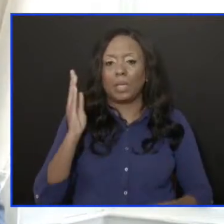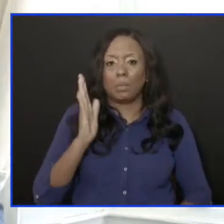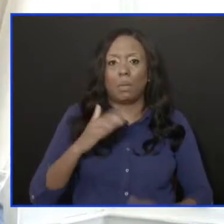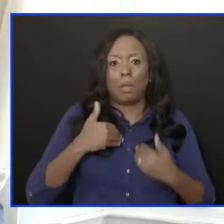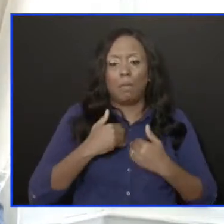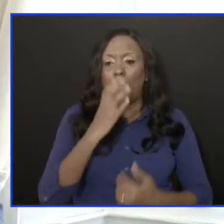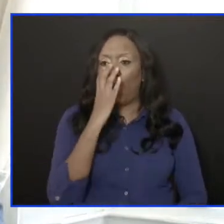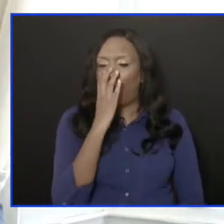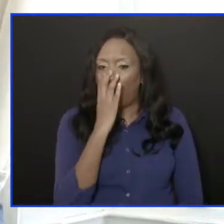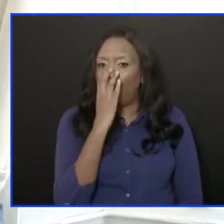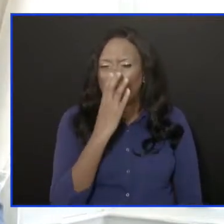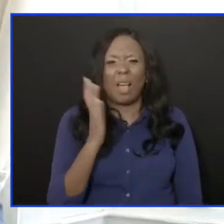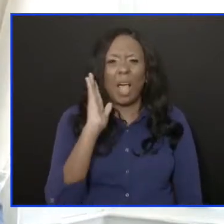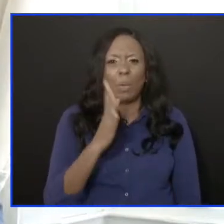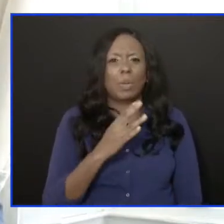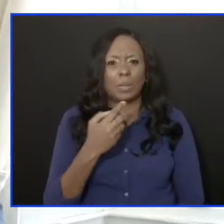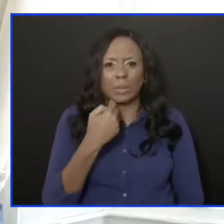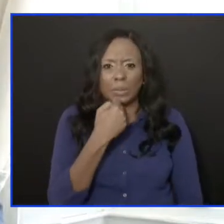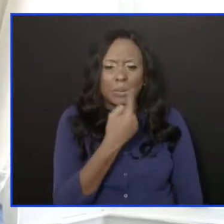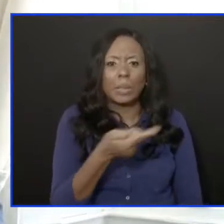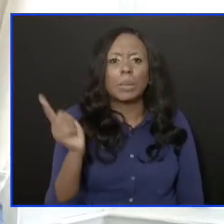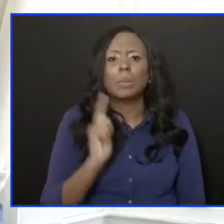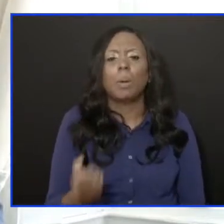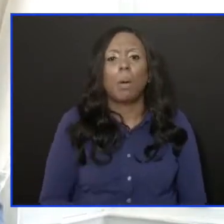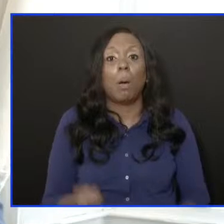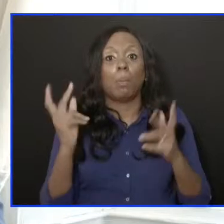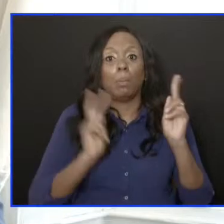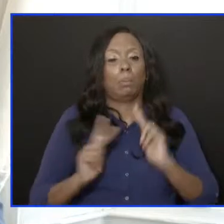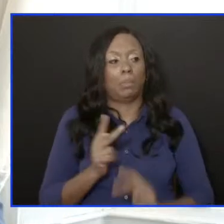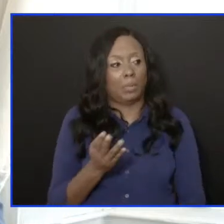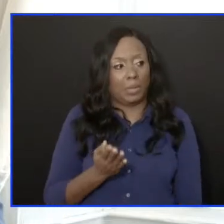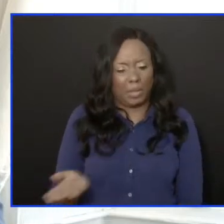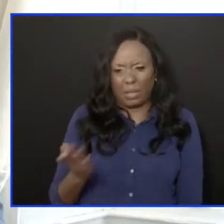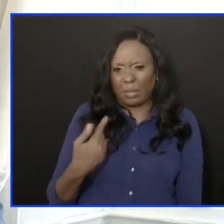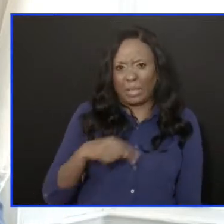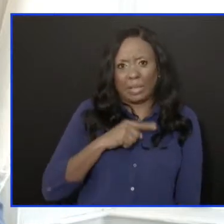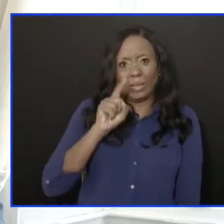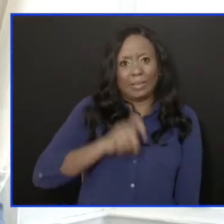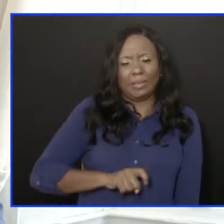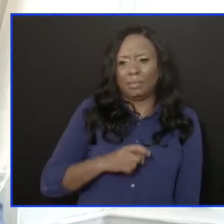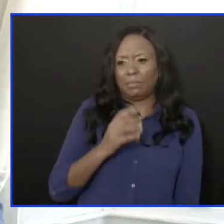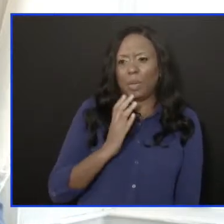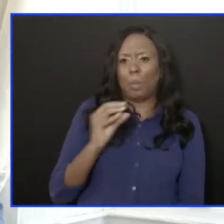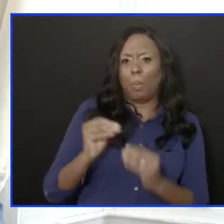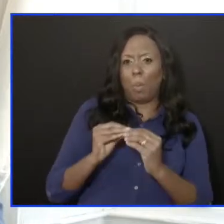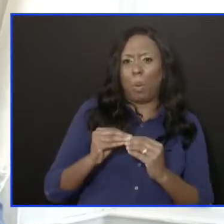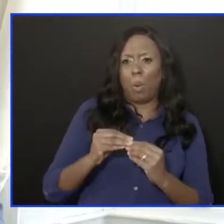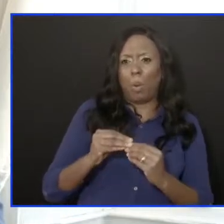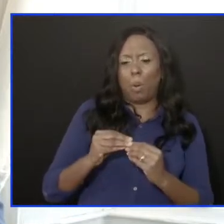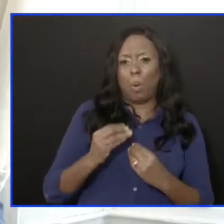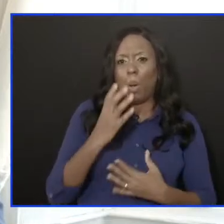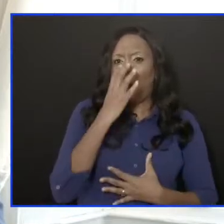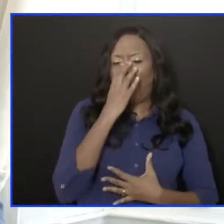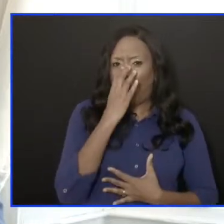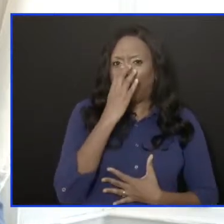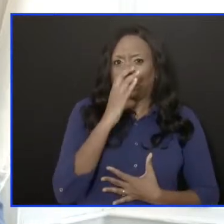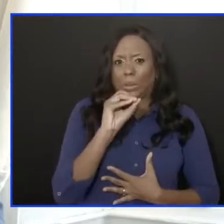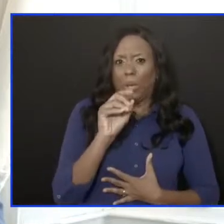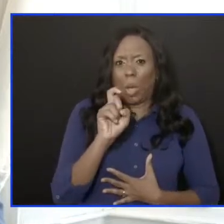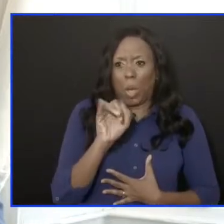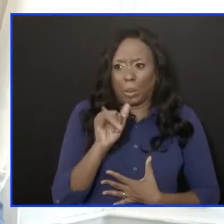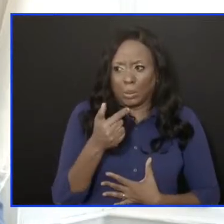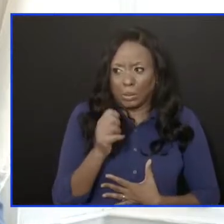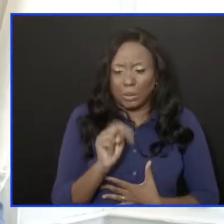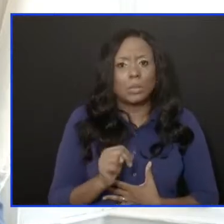idea of how many people are actually there. We're able to provide oxygen and all the different amenities. We further now expand our capacity in terms of